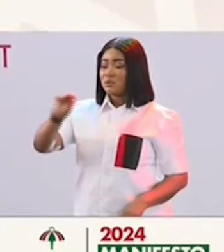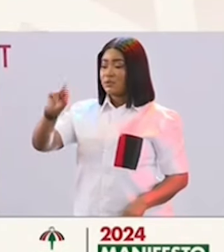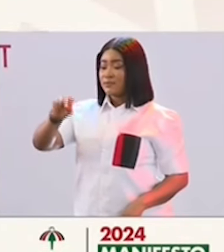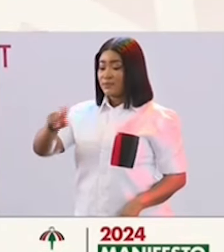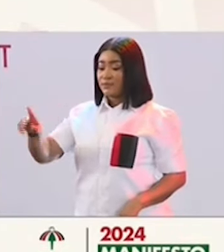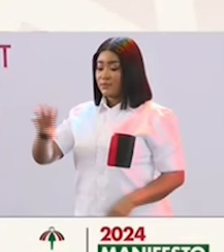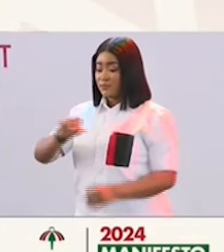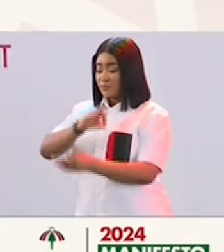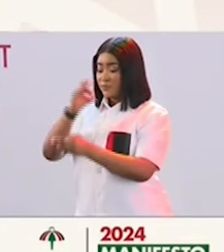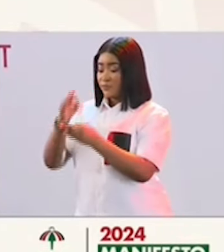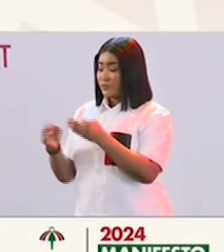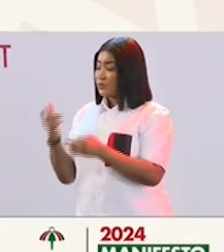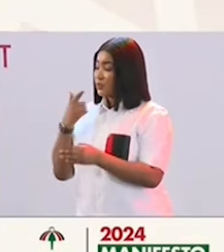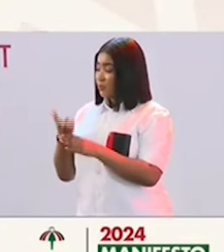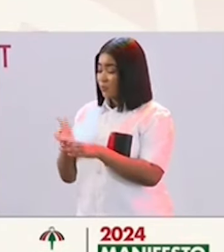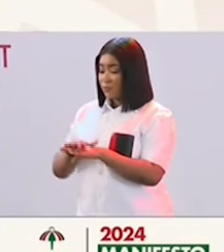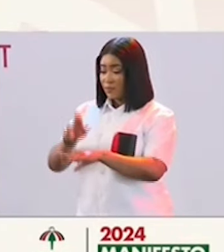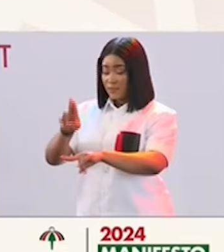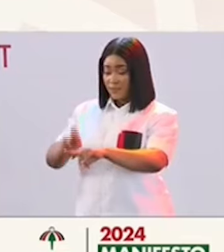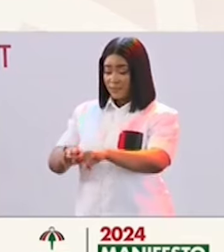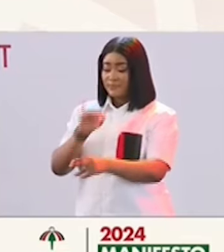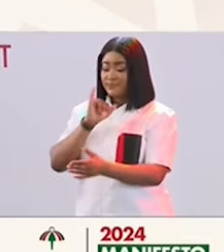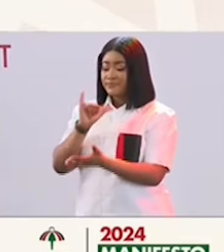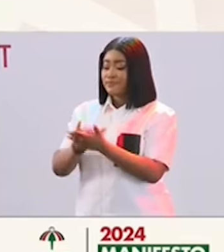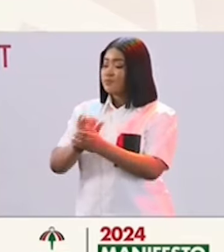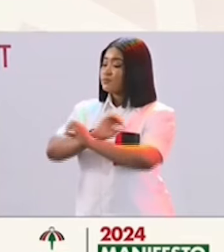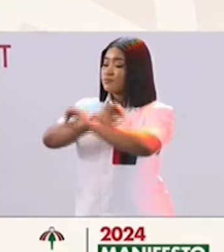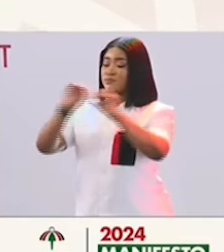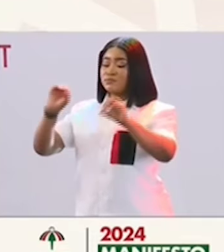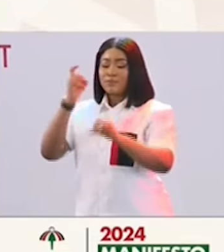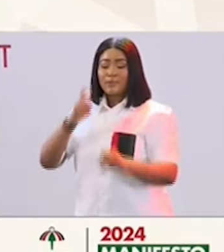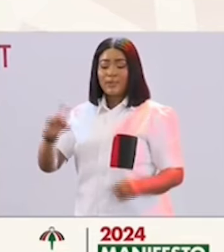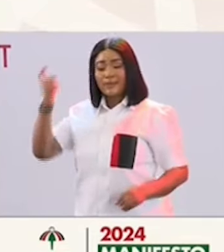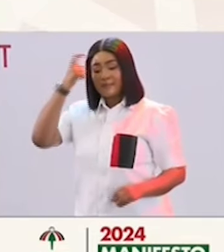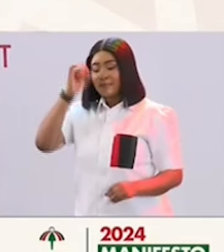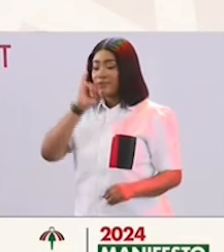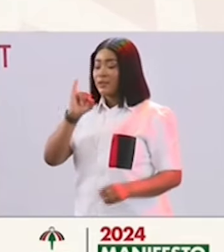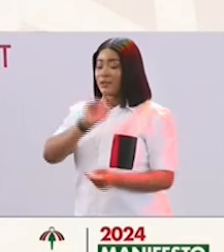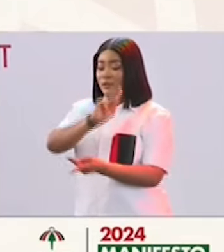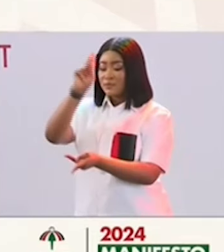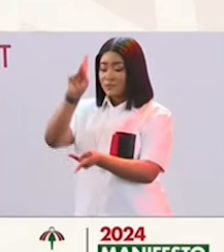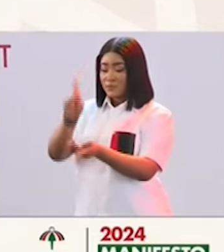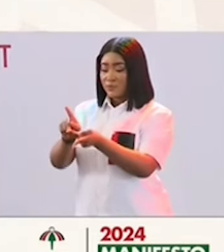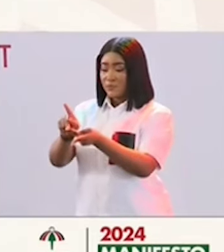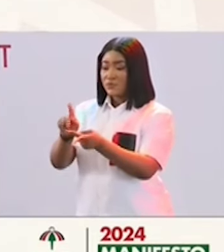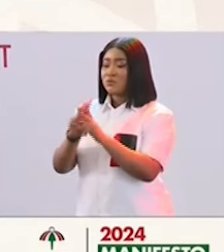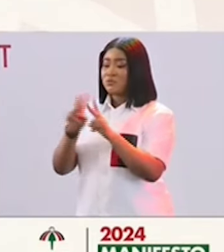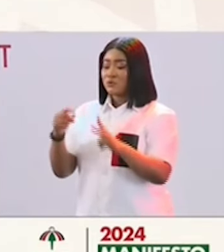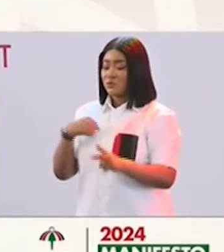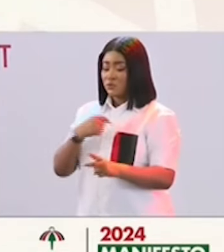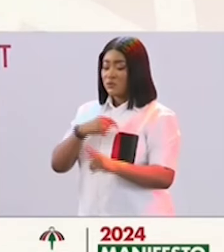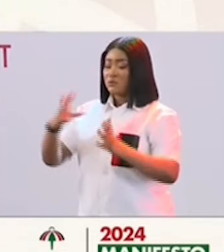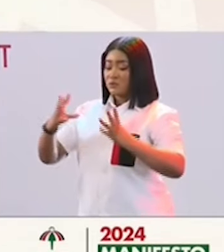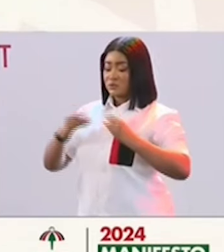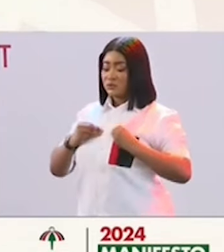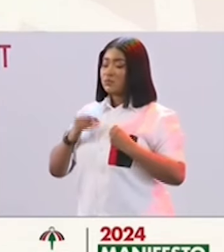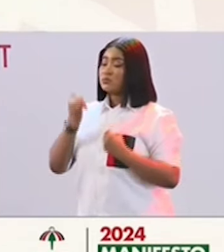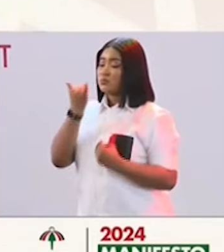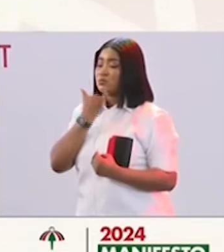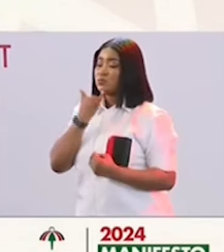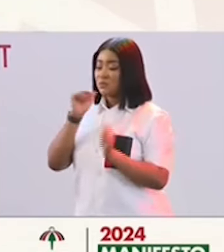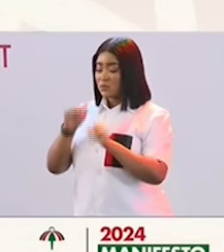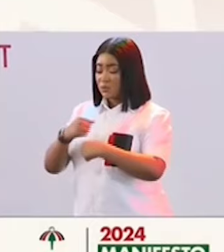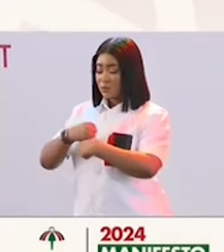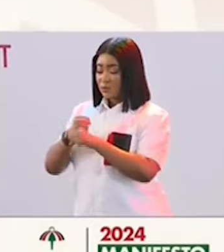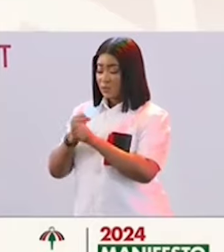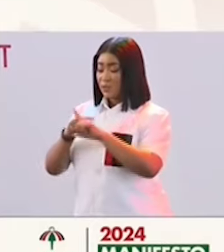I will say before I sit down is that no government is perfect, so we accept that mistakes can be made. But